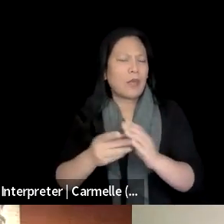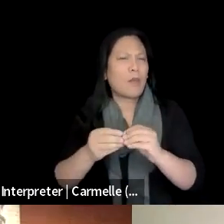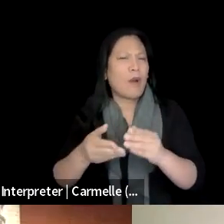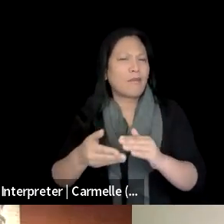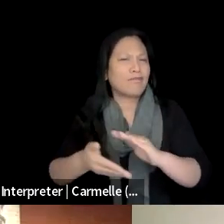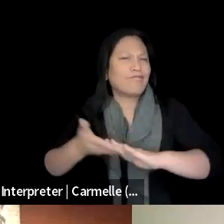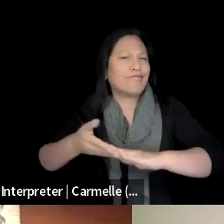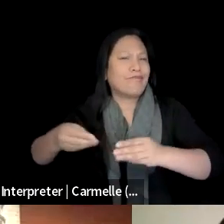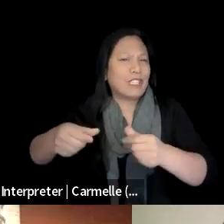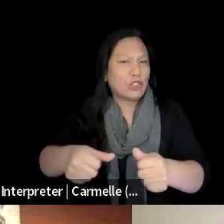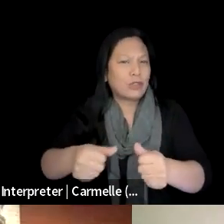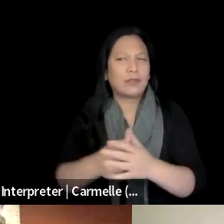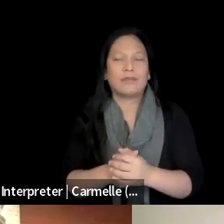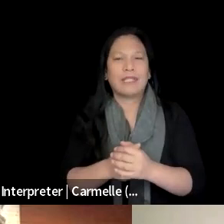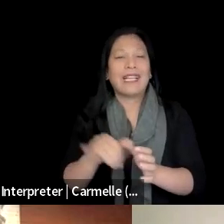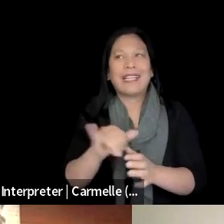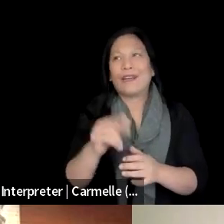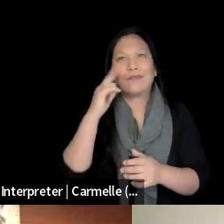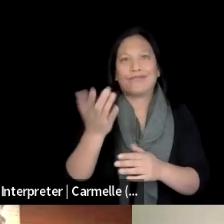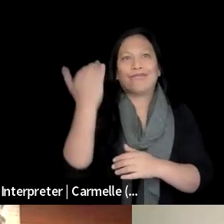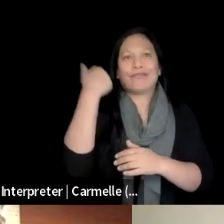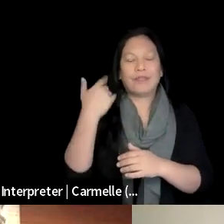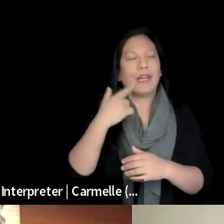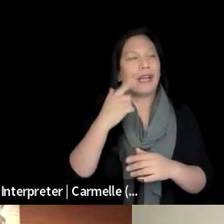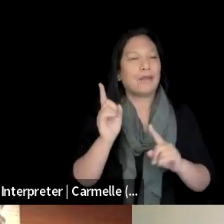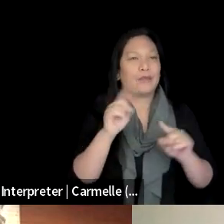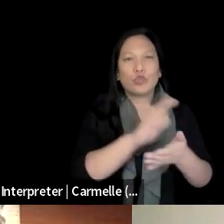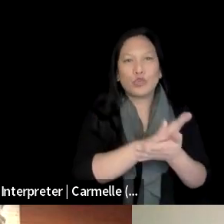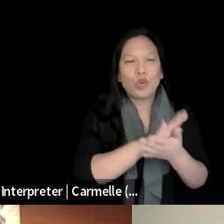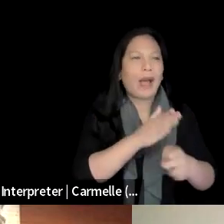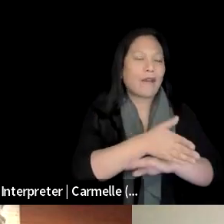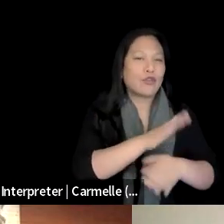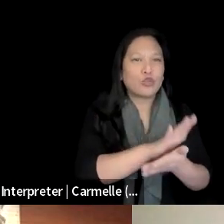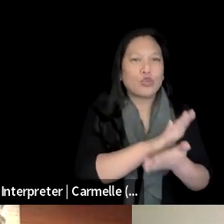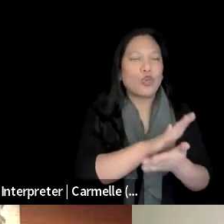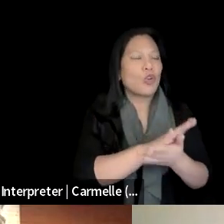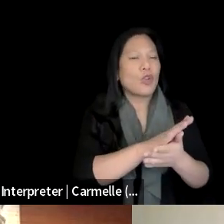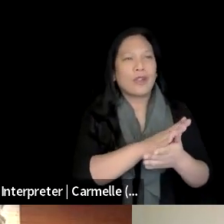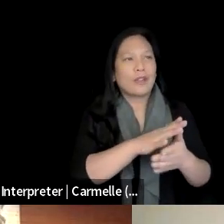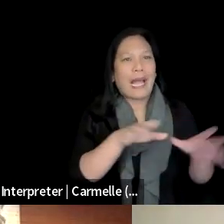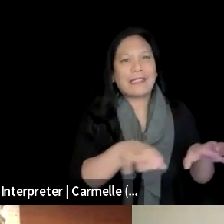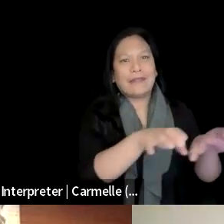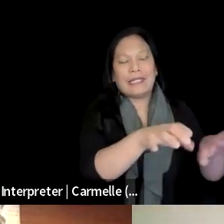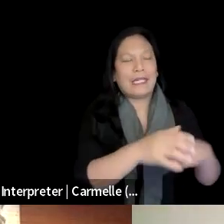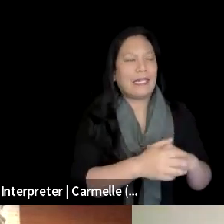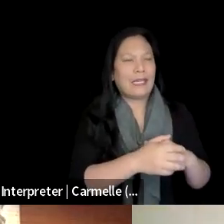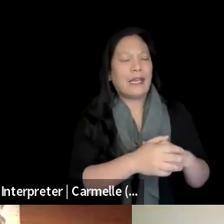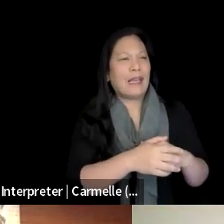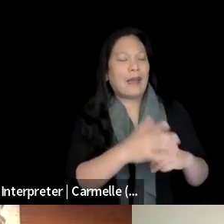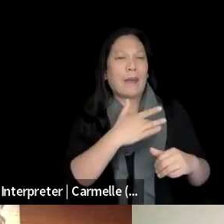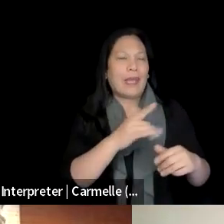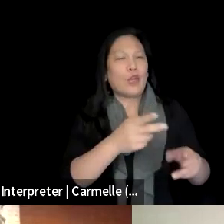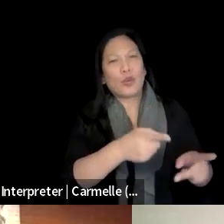to come in and do like an after school activity for a couple of hours, a brief room agreement or facilitation activity, let me see like, okay, who's with us today? Who